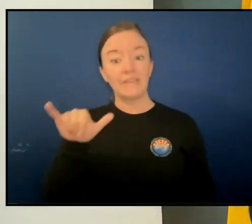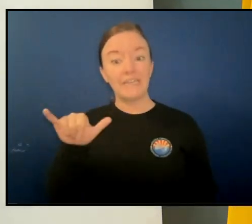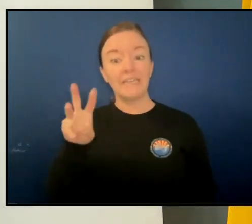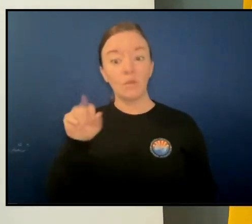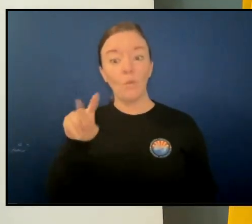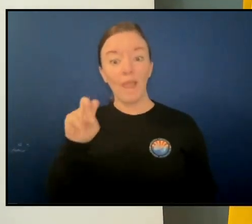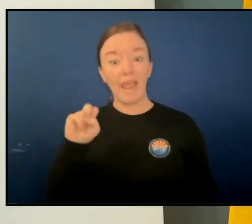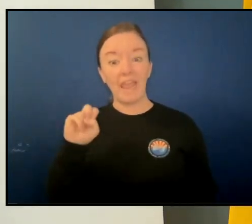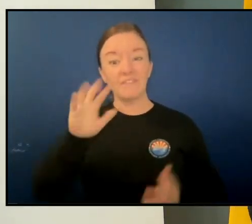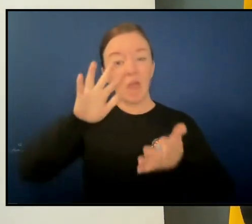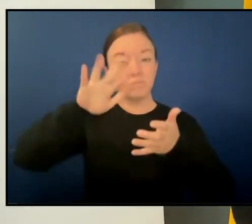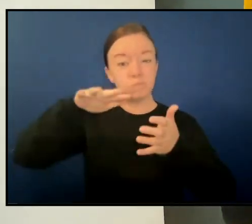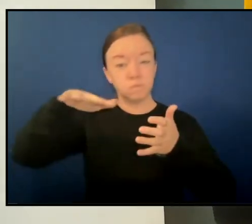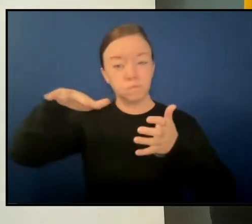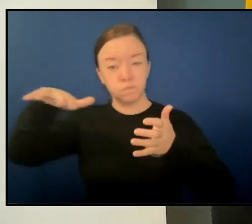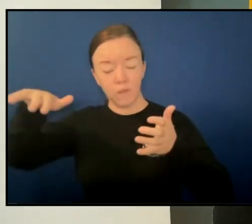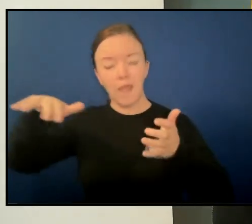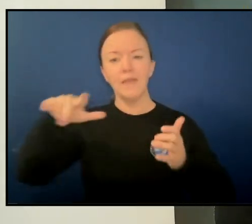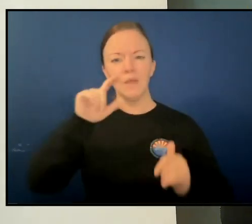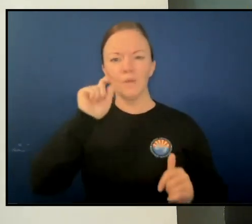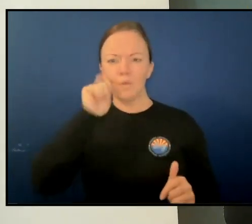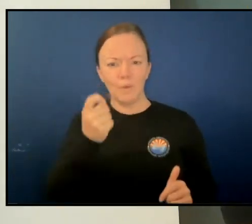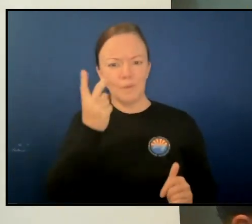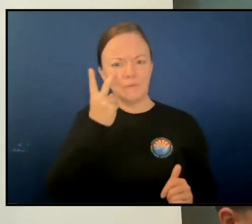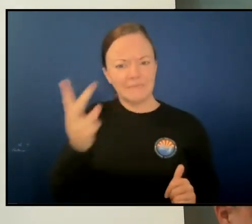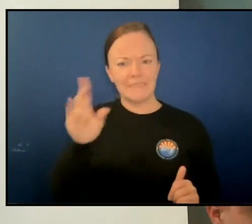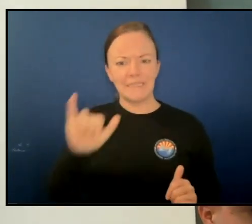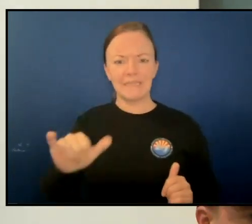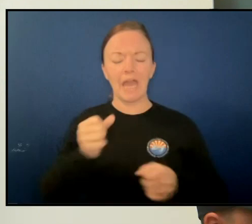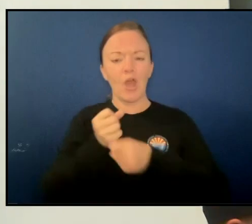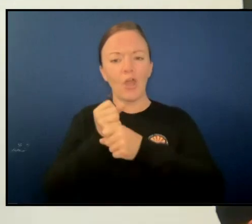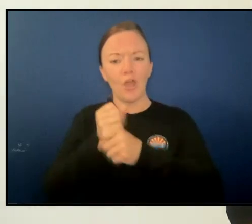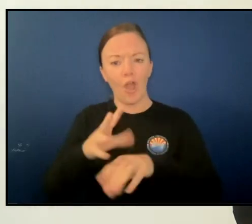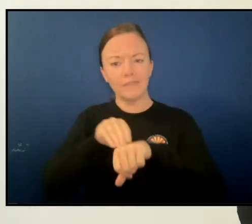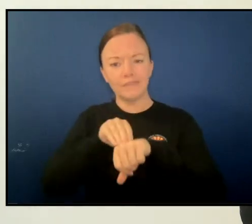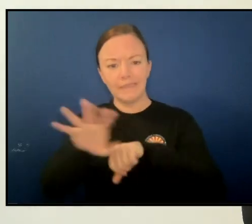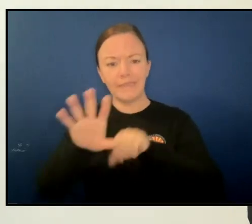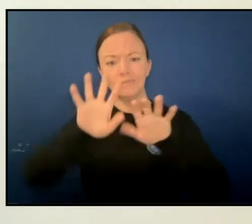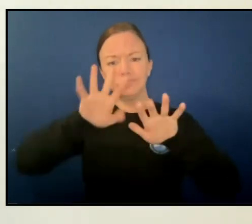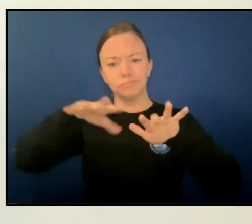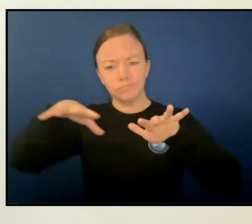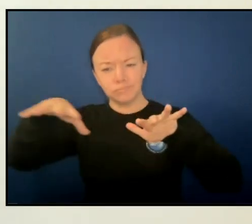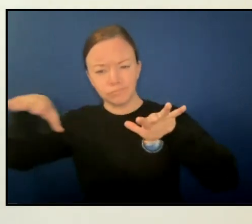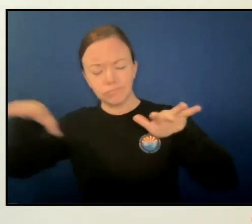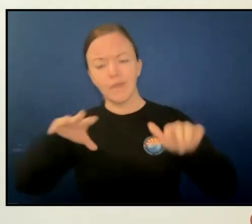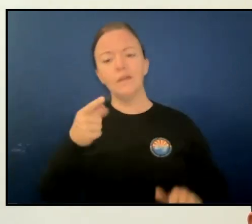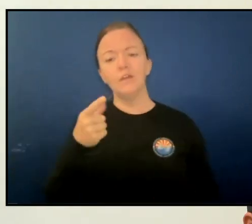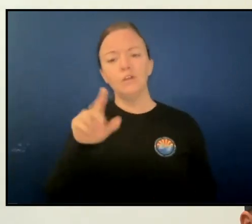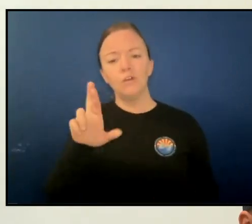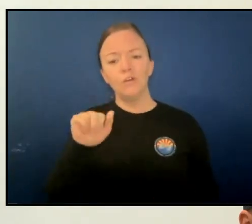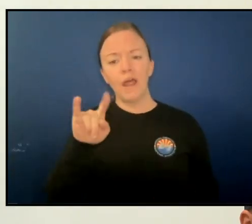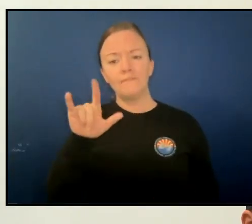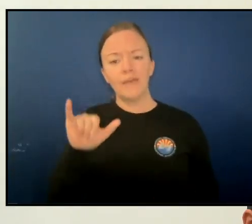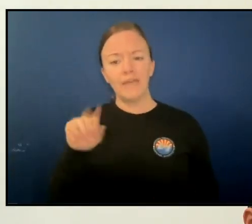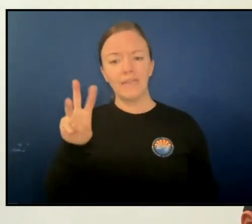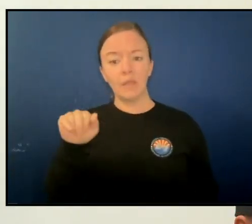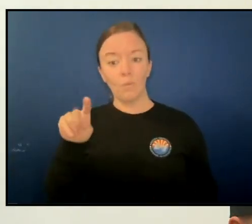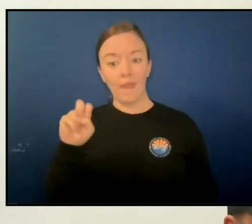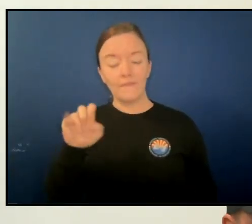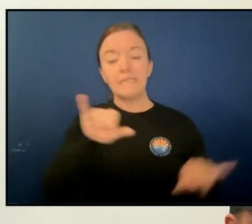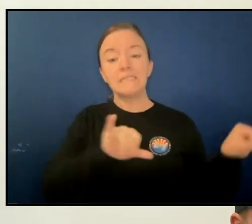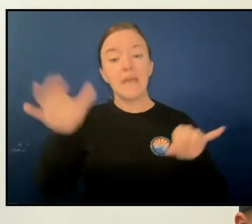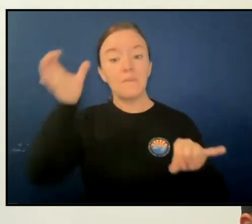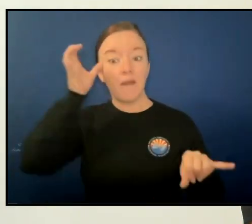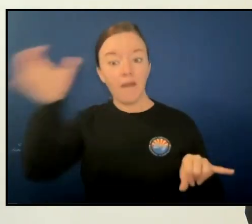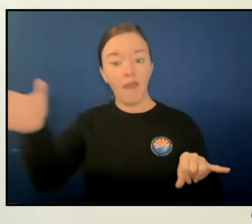something like that punching up through the atmosphere, creating some gravity waves, which is essentially if you take a pebble and drop it in a pond, you see all